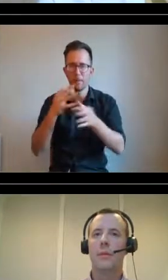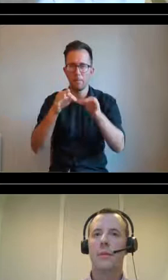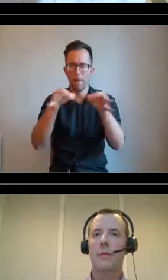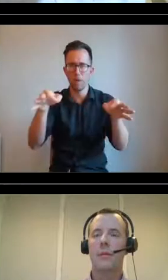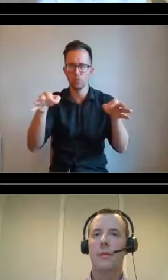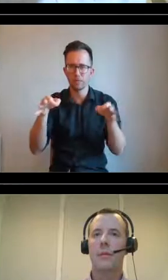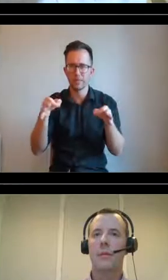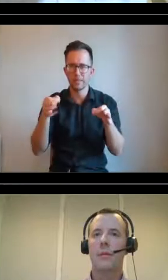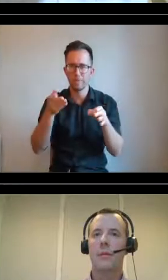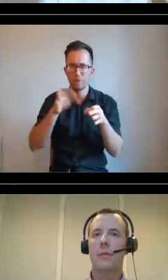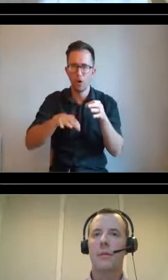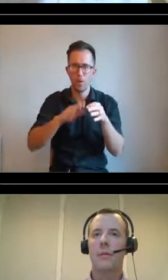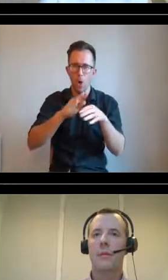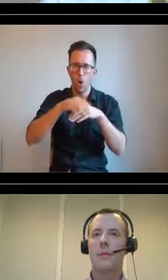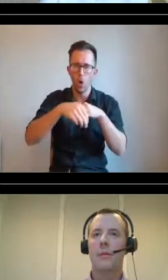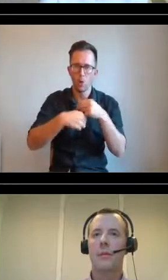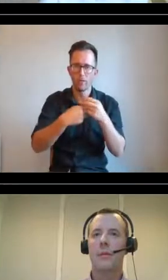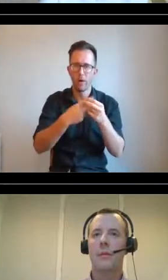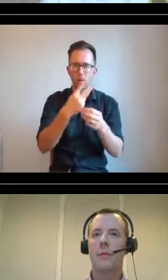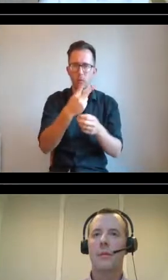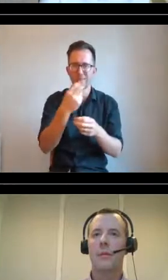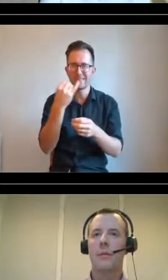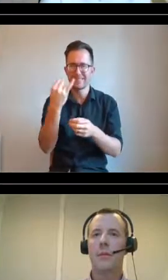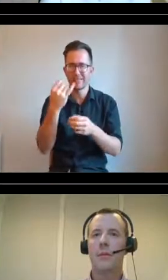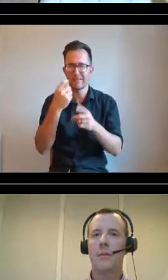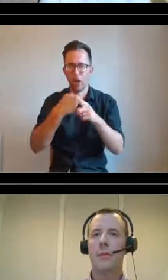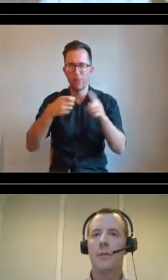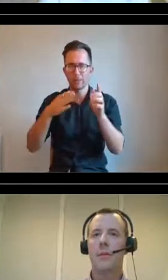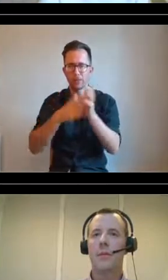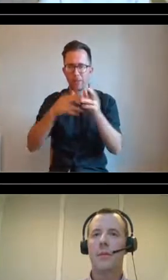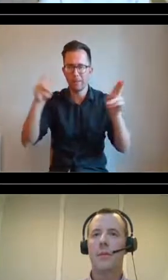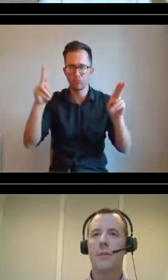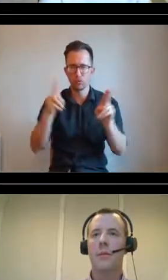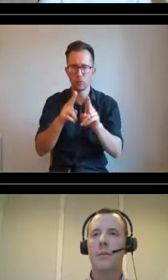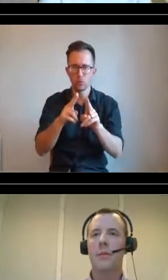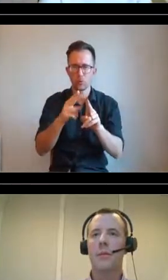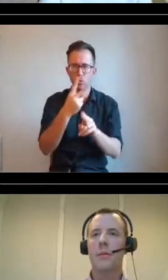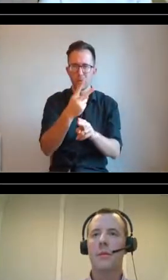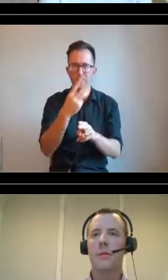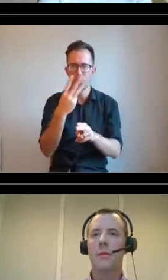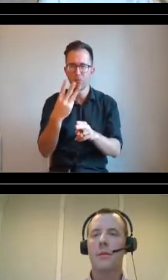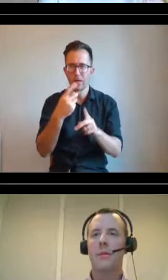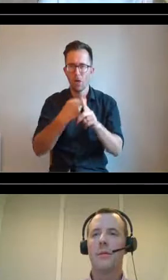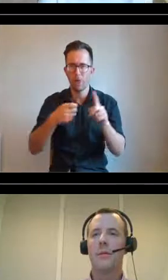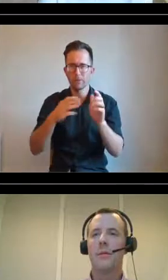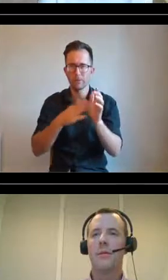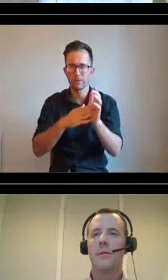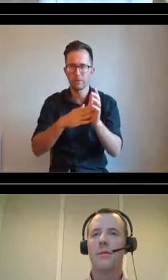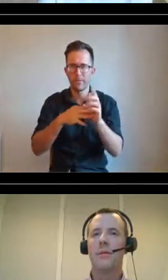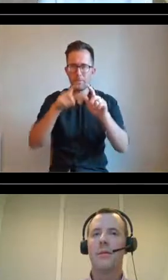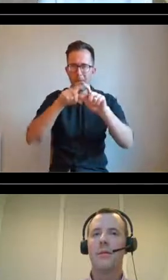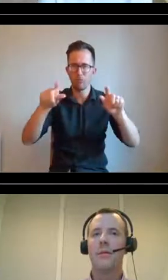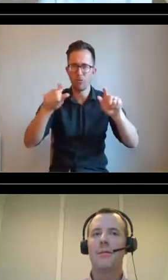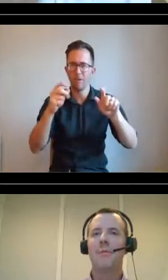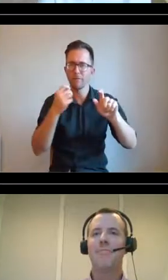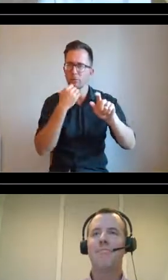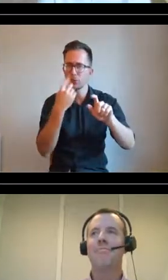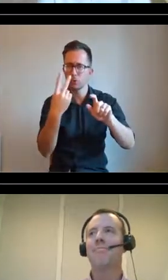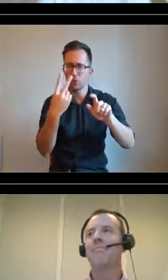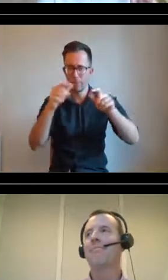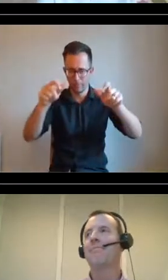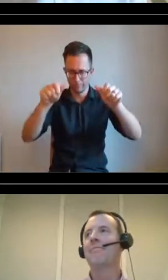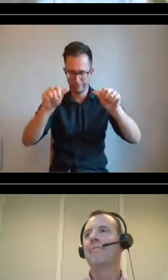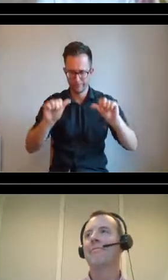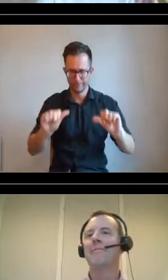26 kilometres to slightly below 23 kilometres in paragraph 2. And then in paragraph 3, we